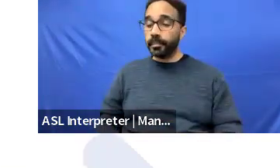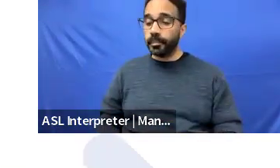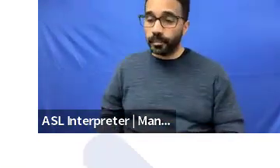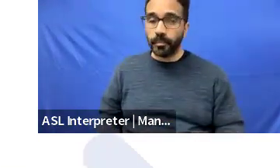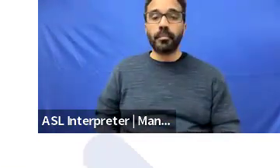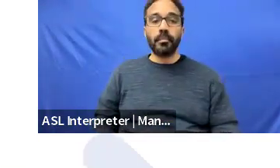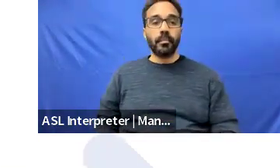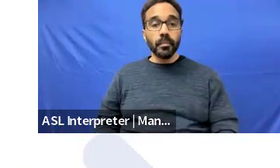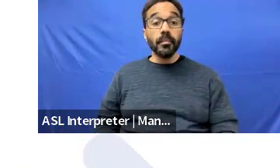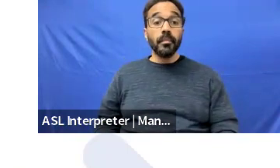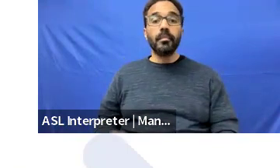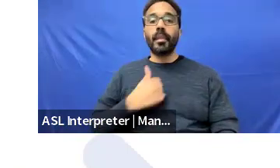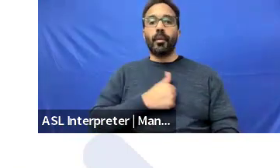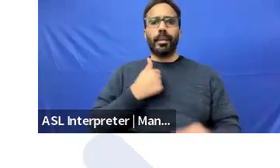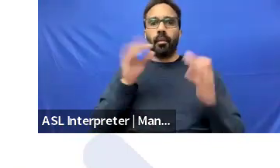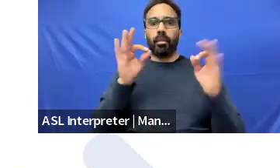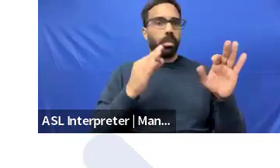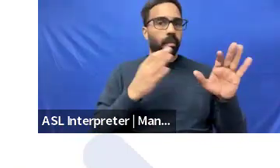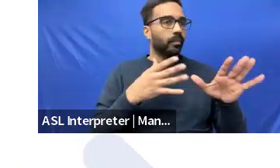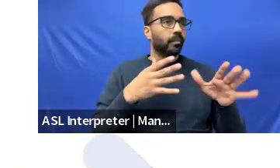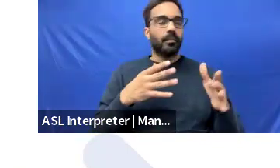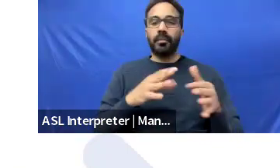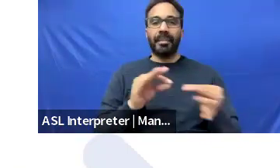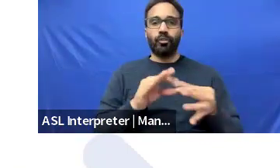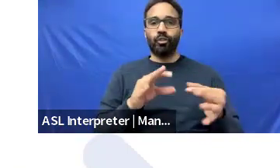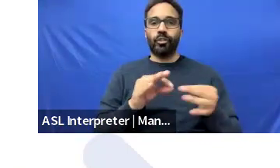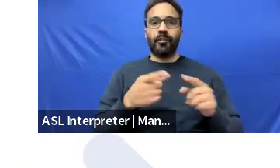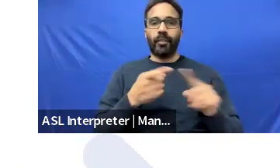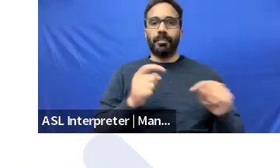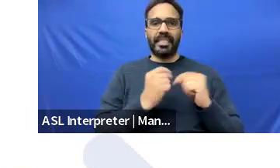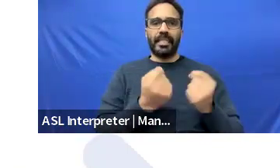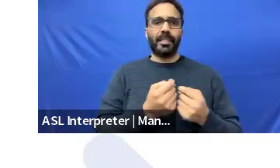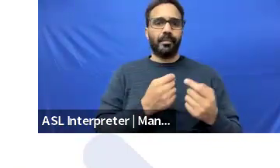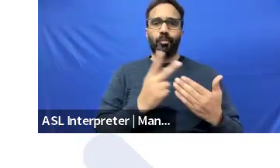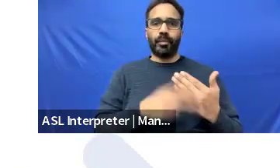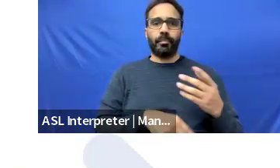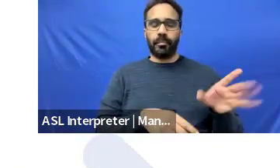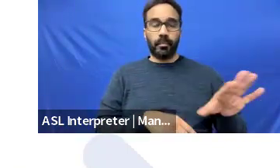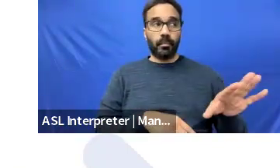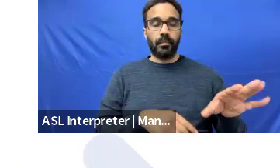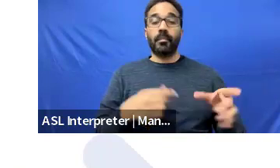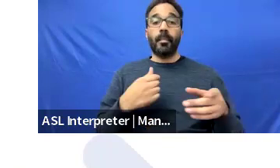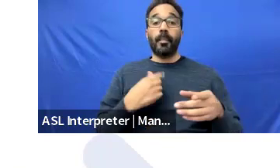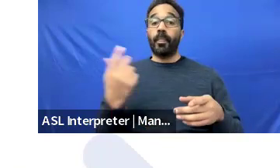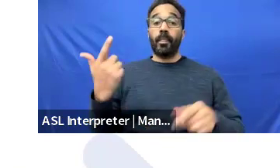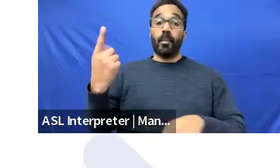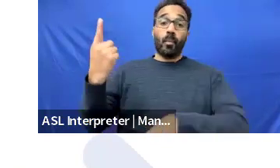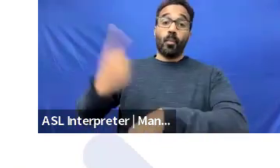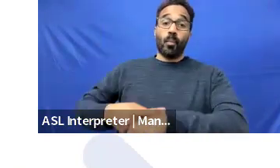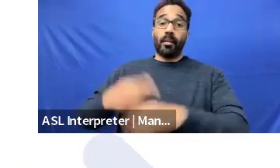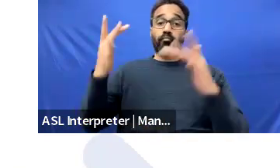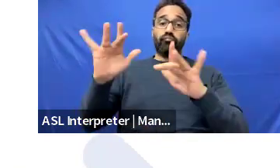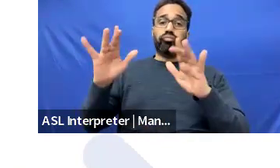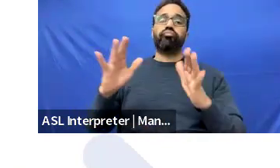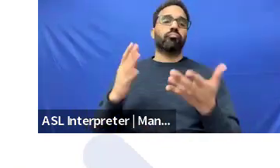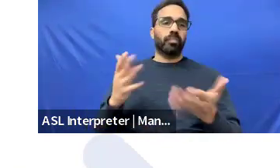sorry, I got just distracted there for a second. So I got messaged on Teams. But it is a one dose. It's a one and done. And that is going to be the